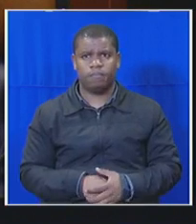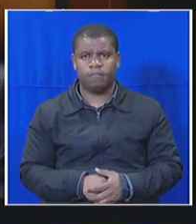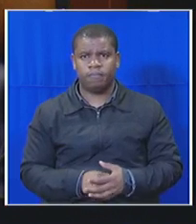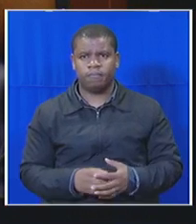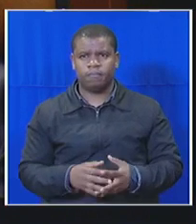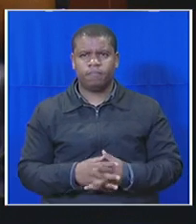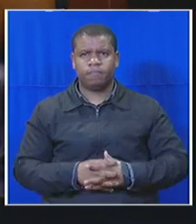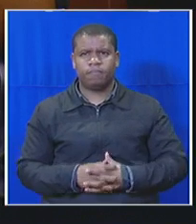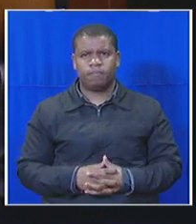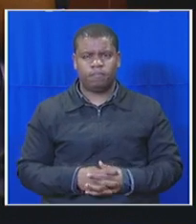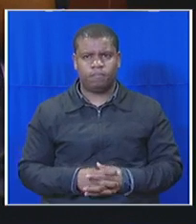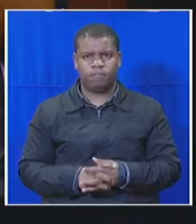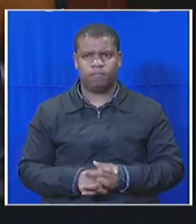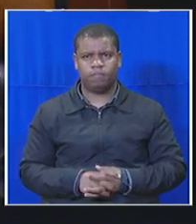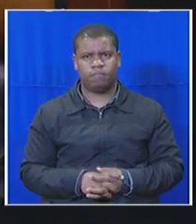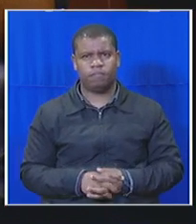I do